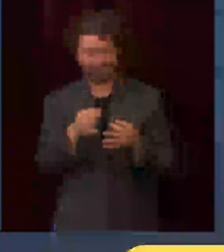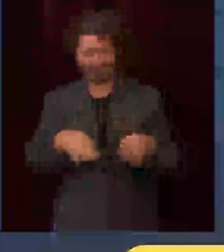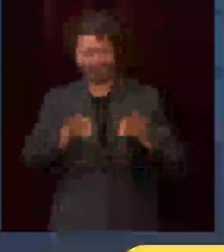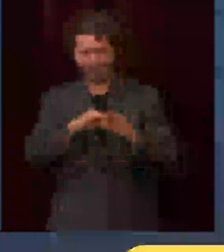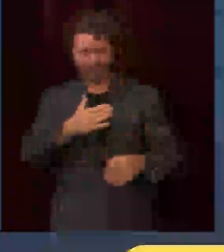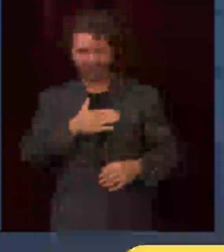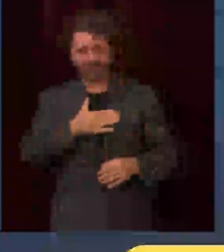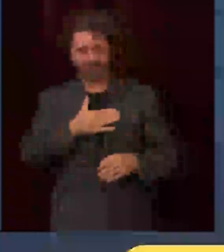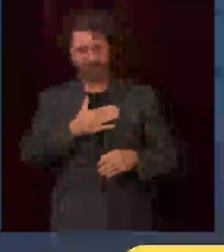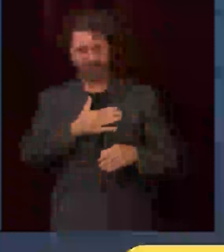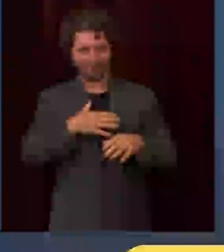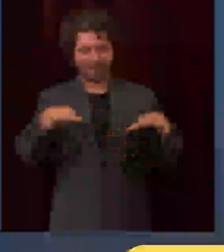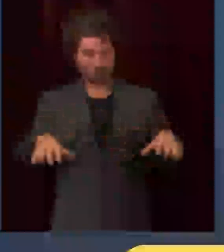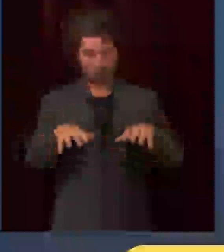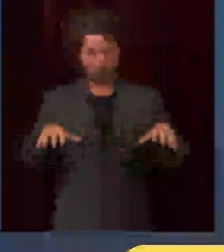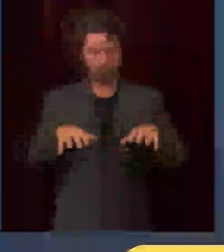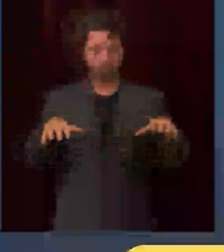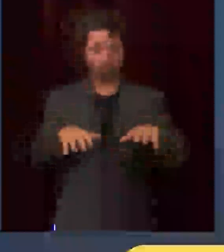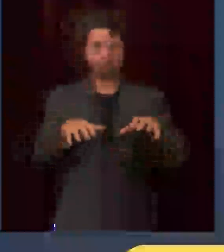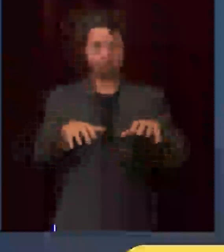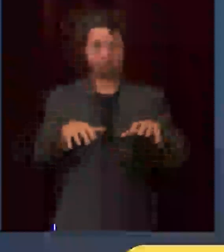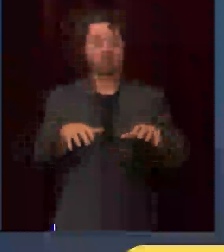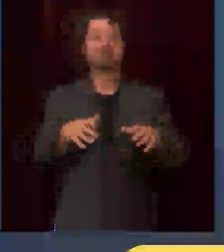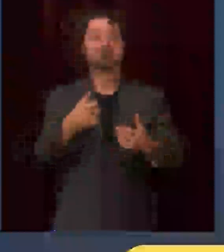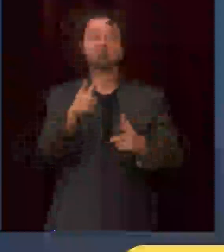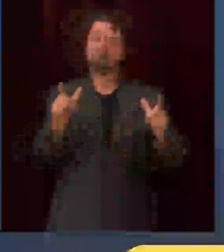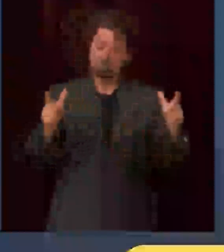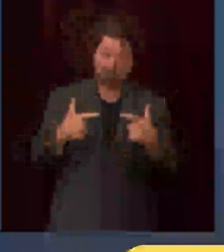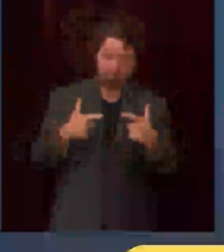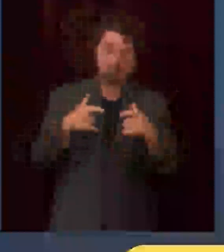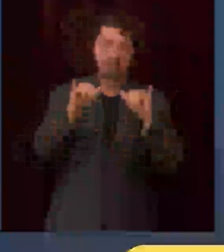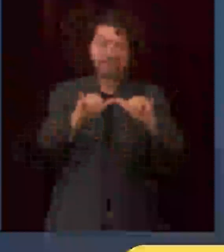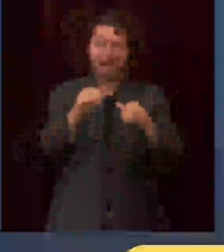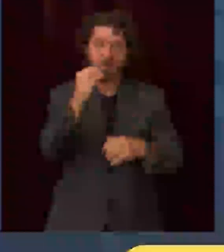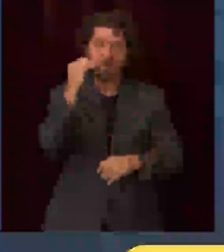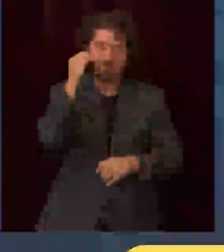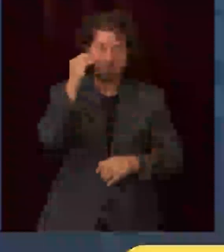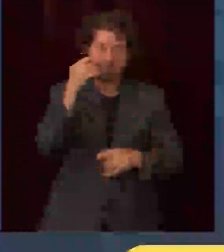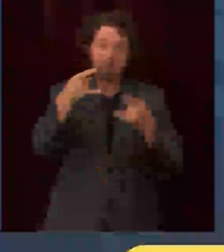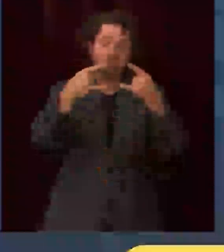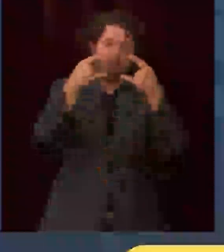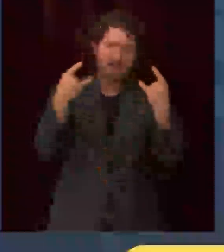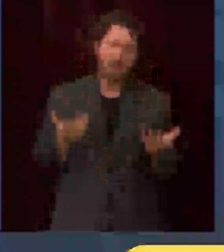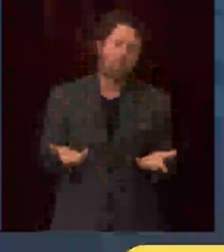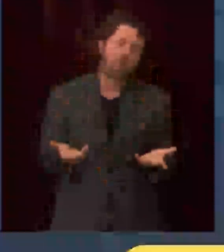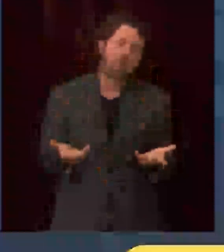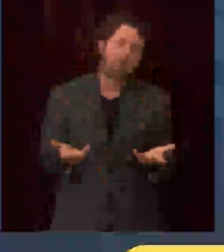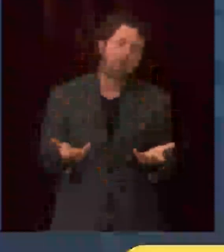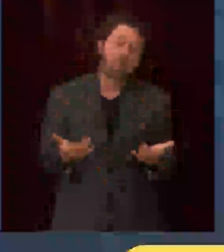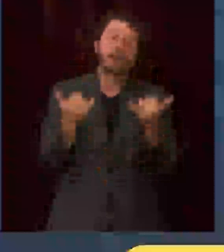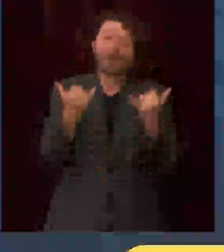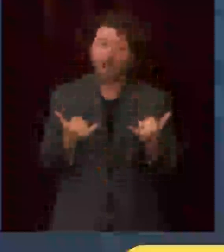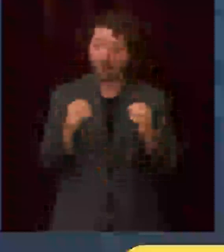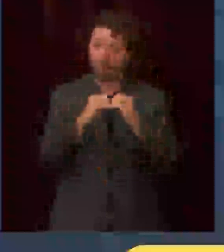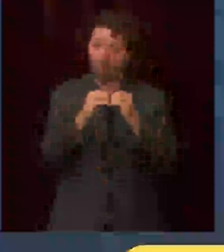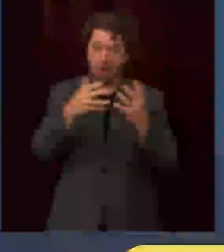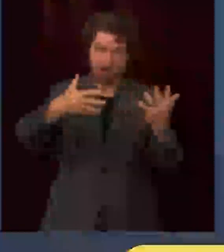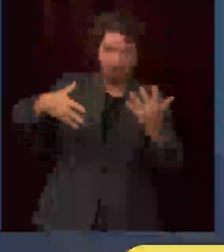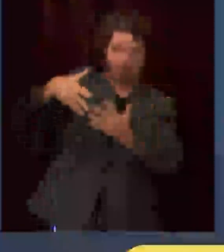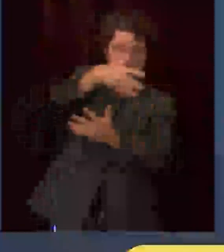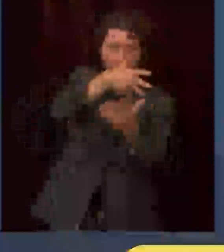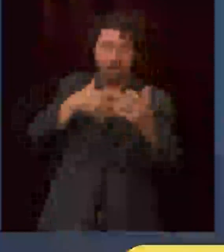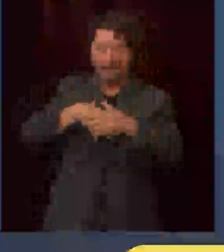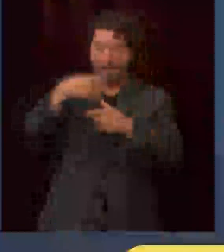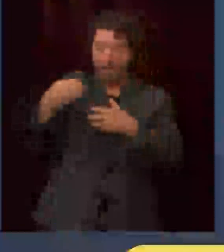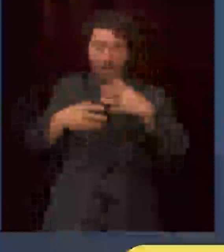wouldn't play as much of a role. But as we move from phase 1 into phase 2 and other phases, right, that physical distancing is rolling back